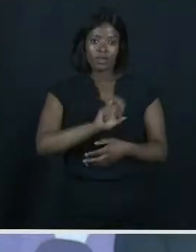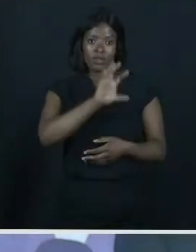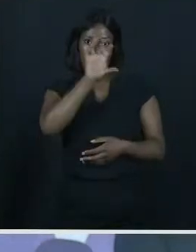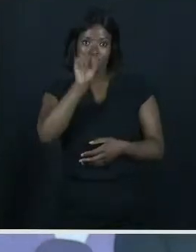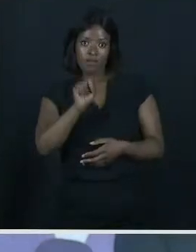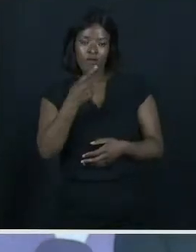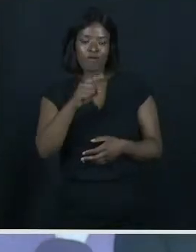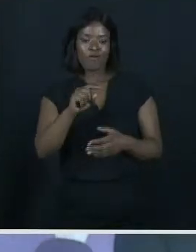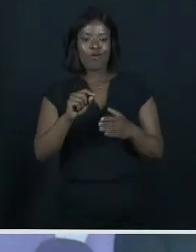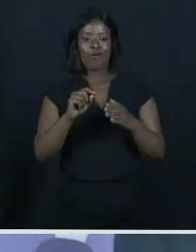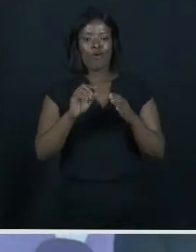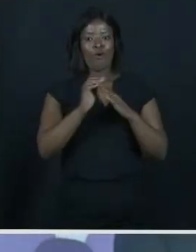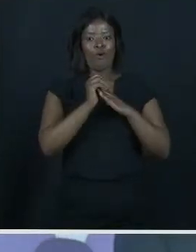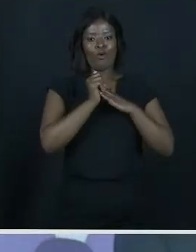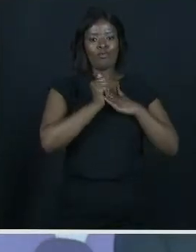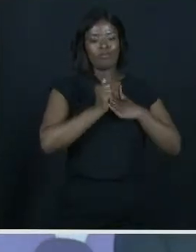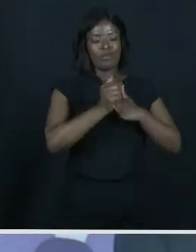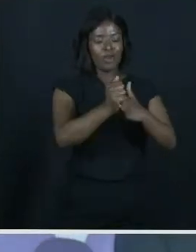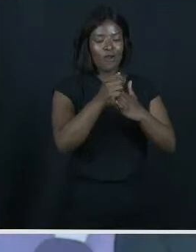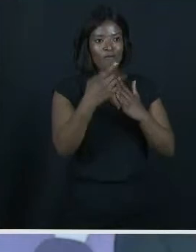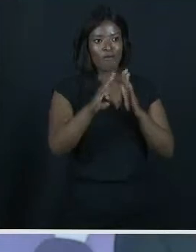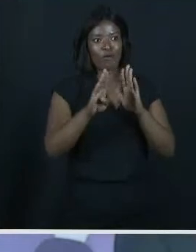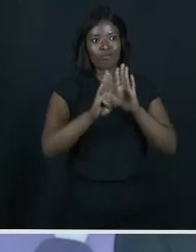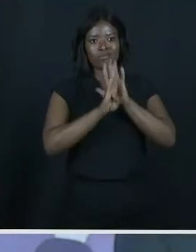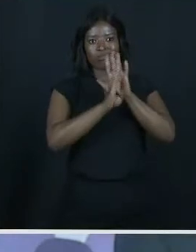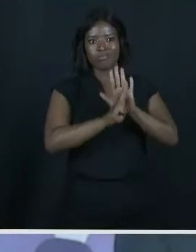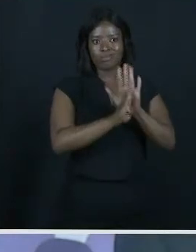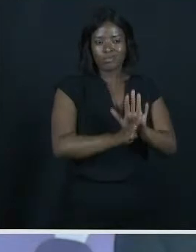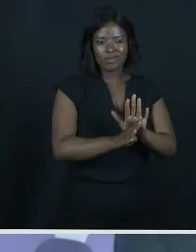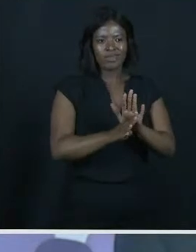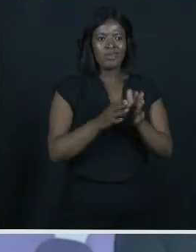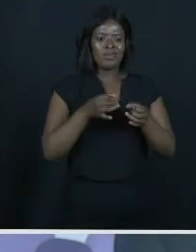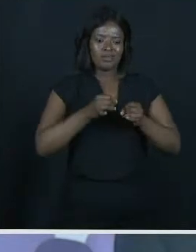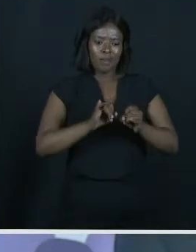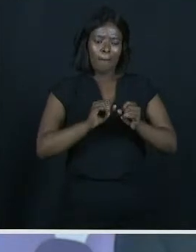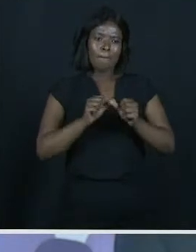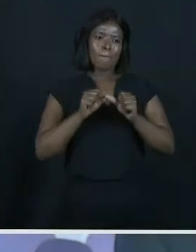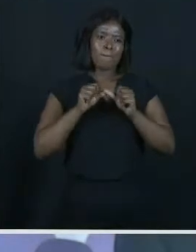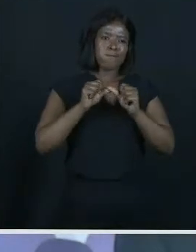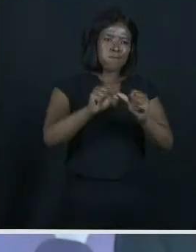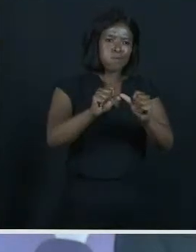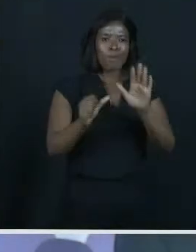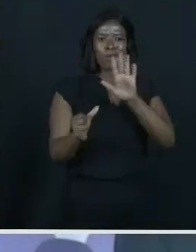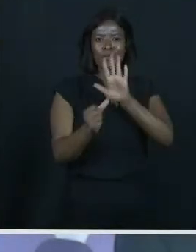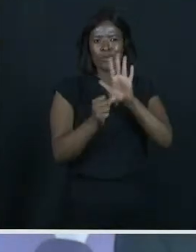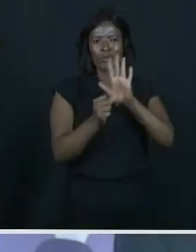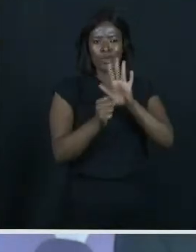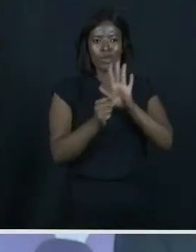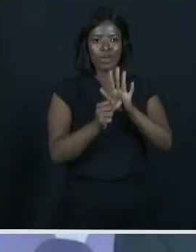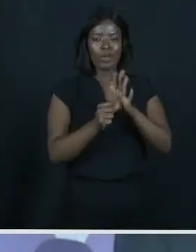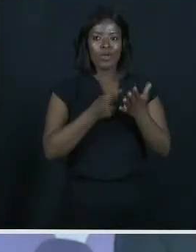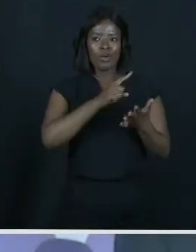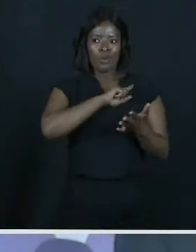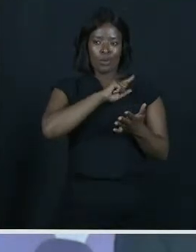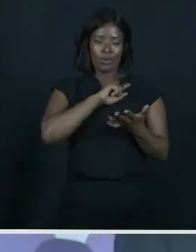on gender-based violence has and remains so important. The Organization of African First Ladies